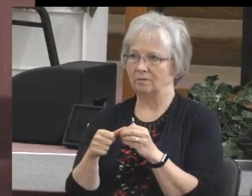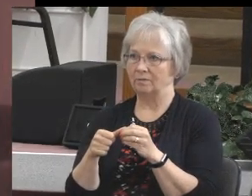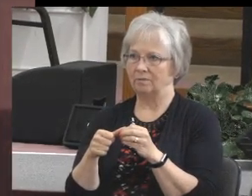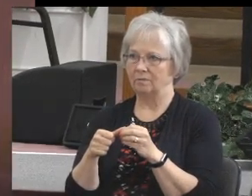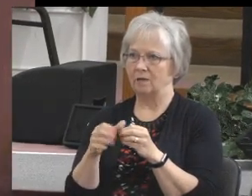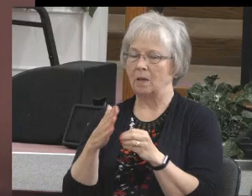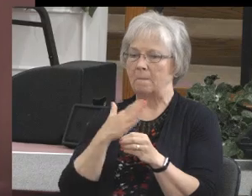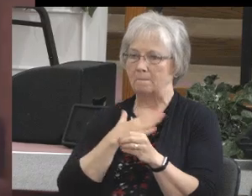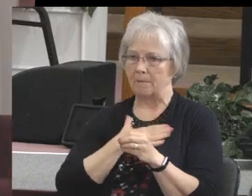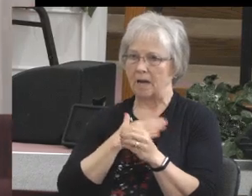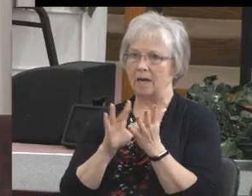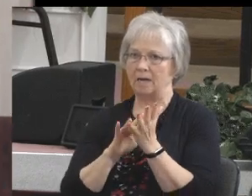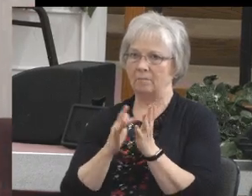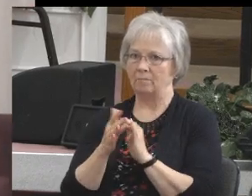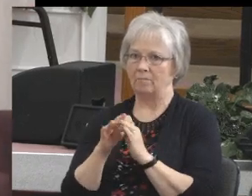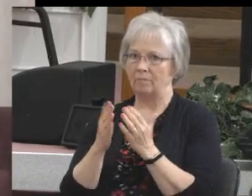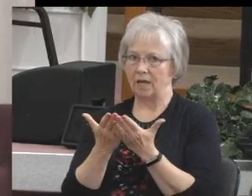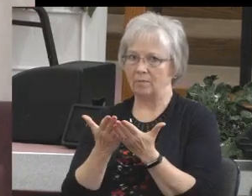My Bible and your Bible